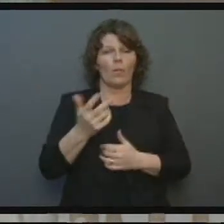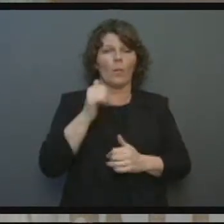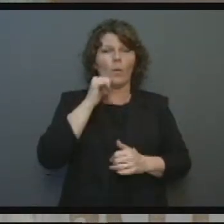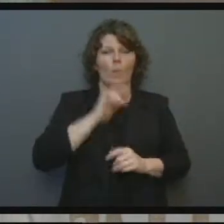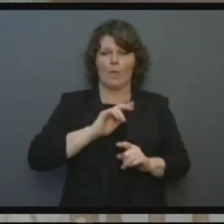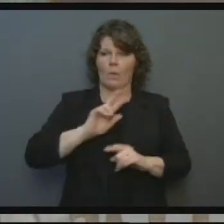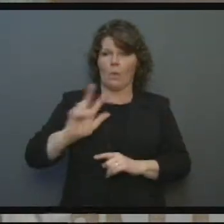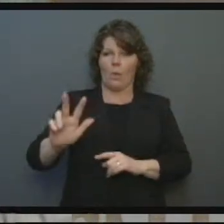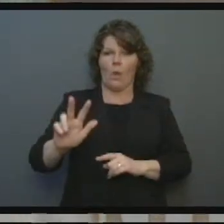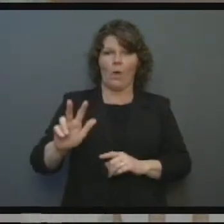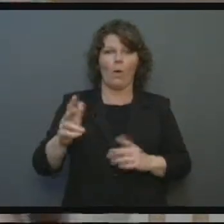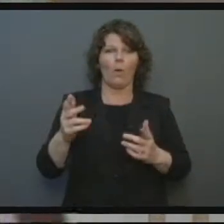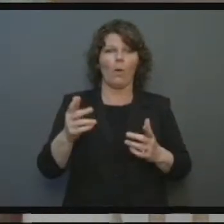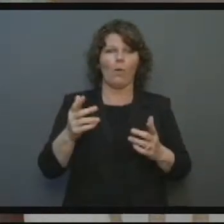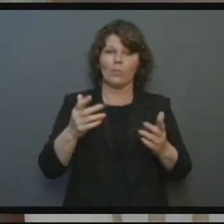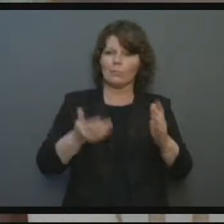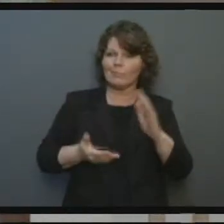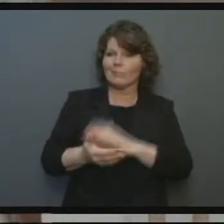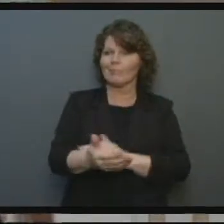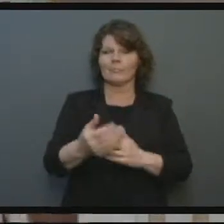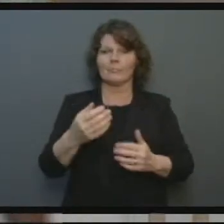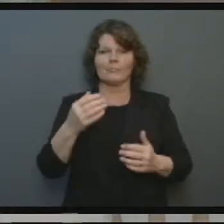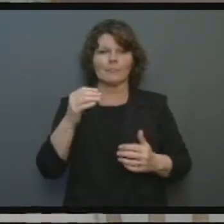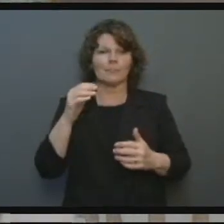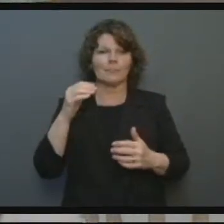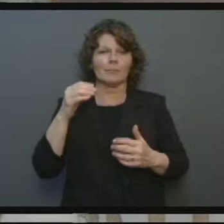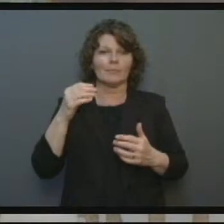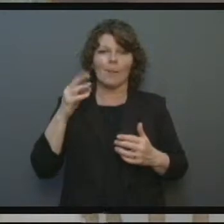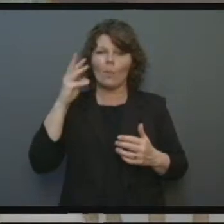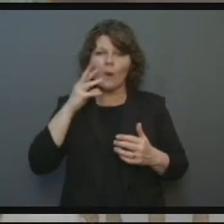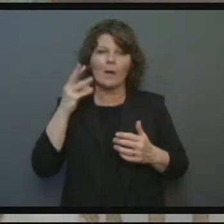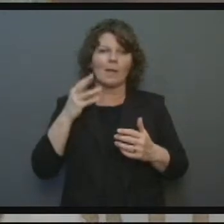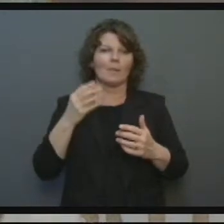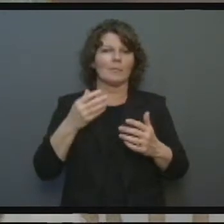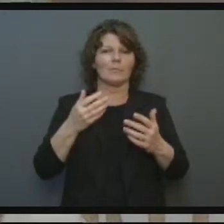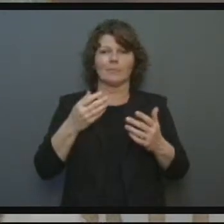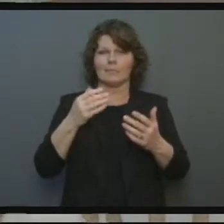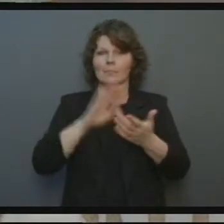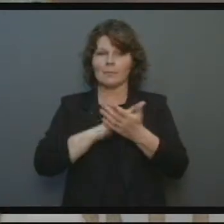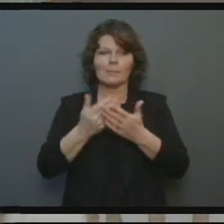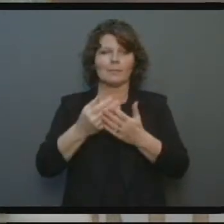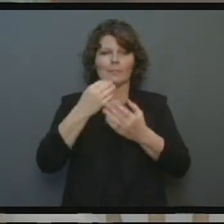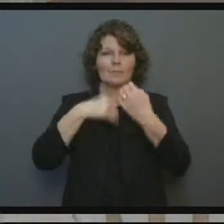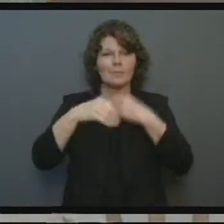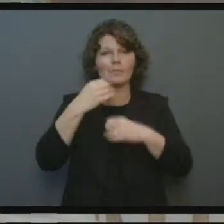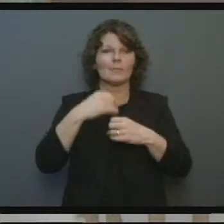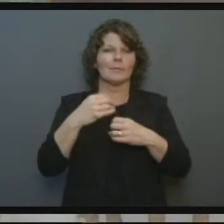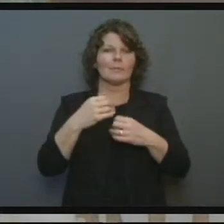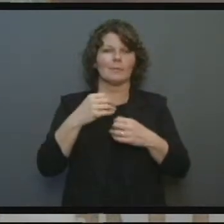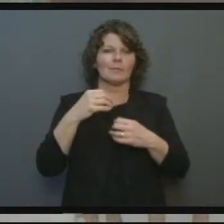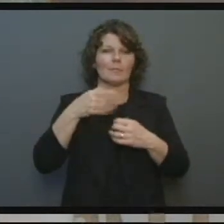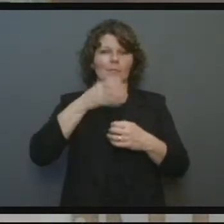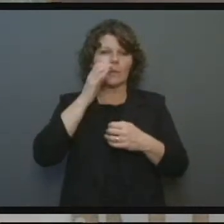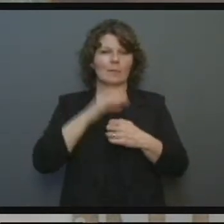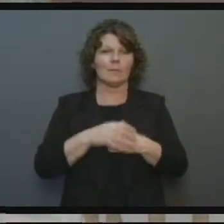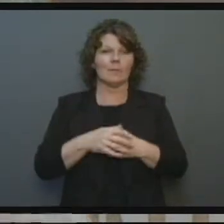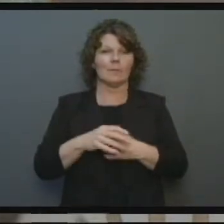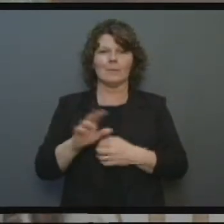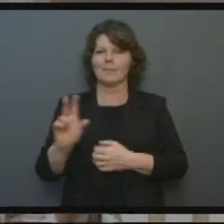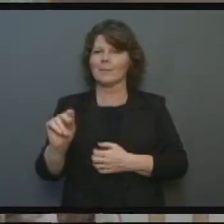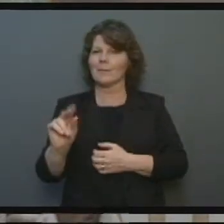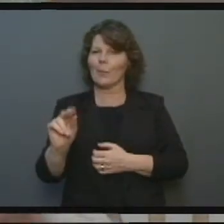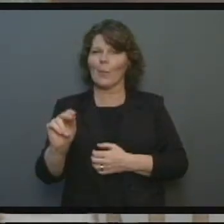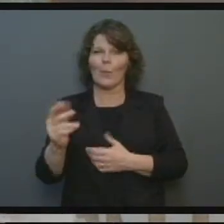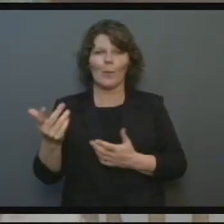put on the Easter ham, open the best bottle of wine, and have a huge celebration, right? Well, no. The scriptures tell us that